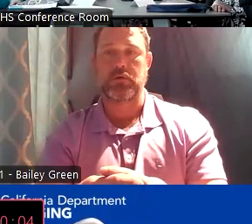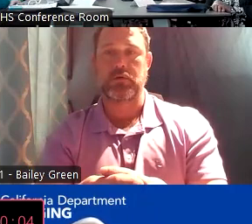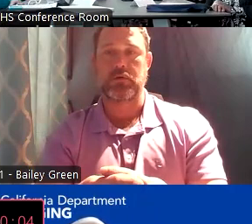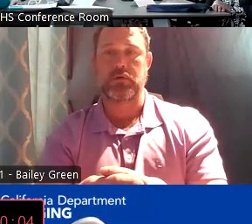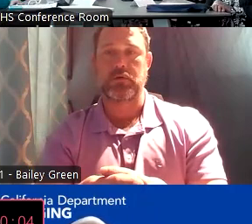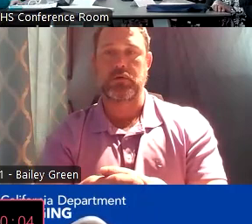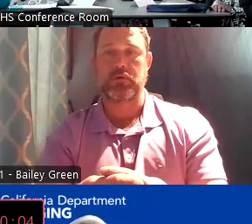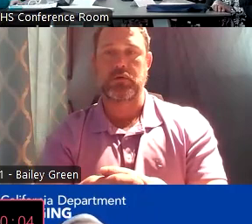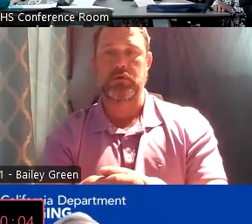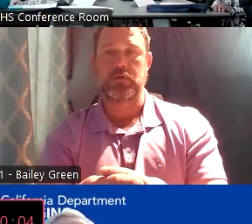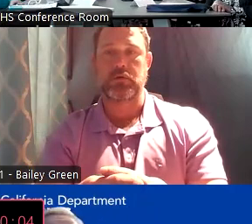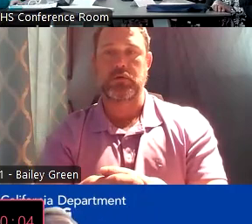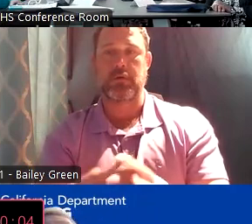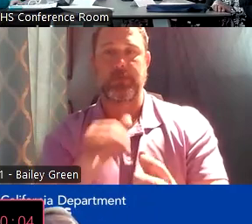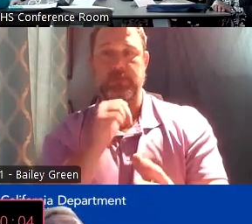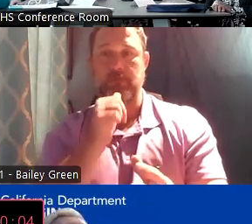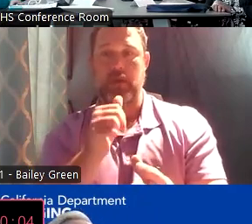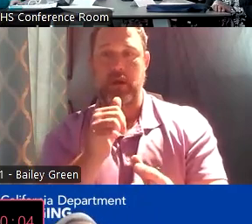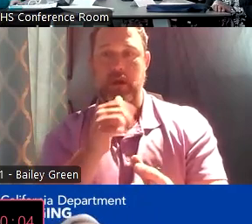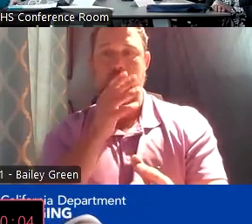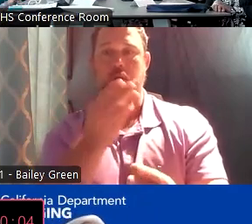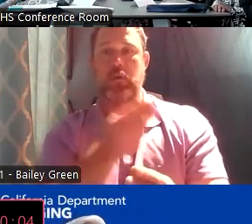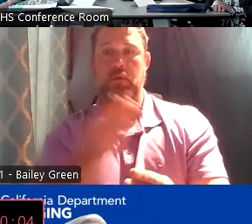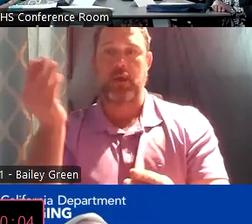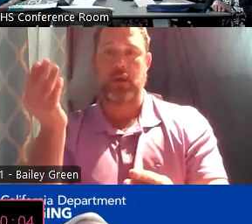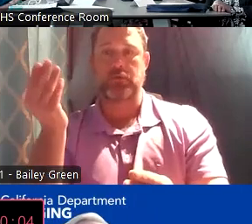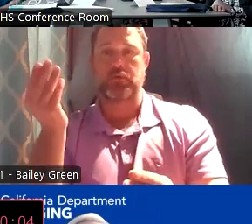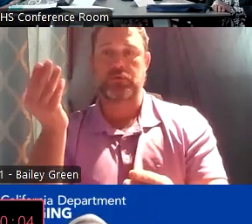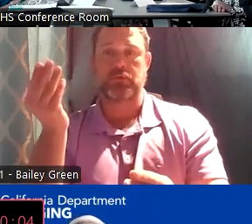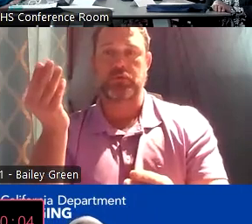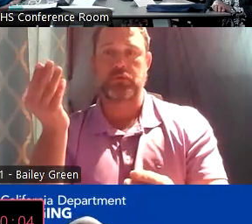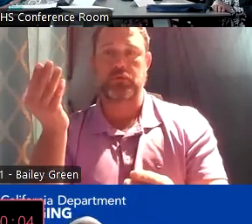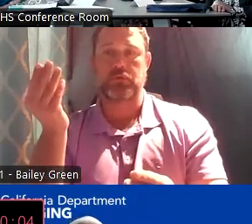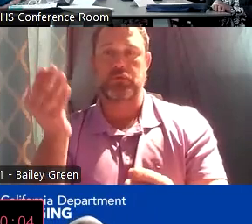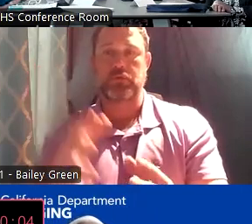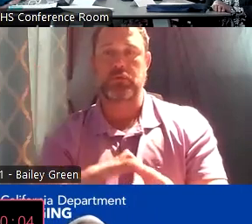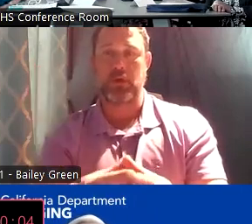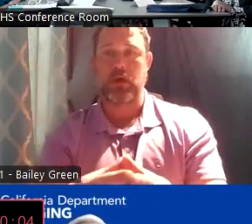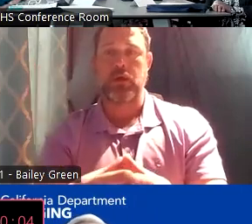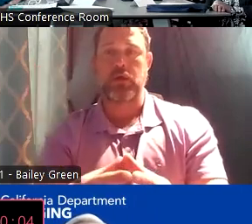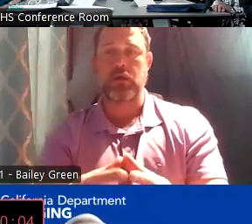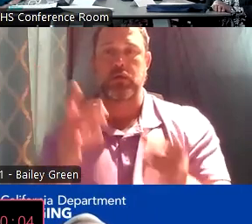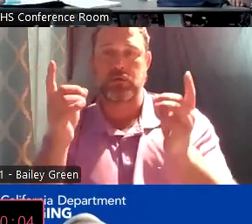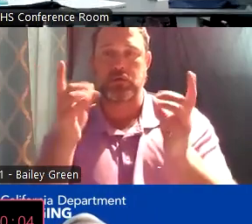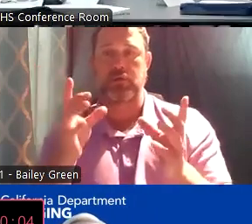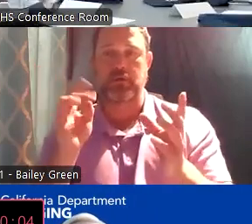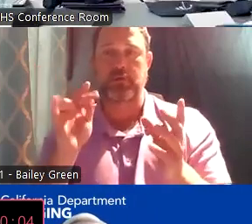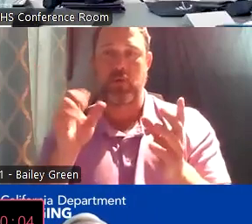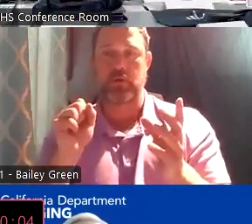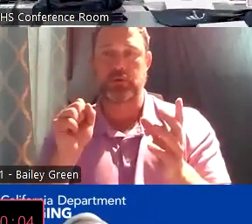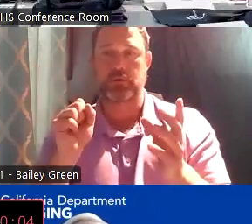If not, I think I will turn it back over to our Director DeMorris